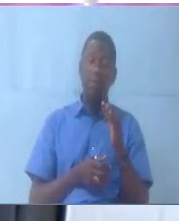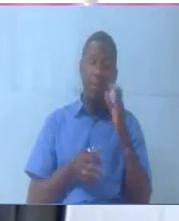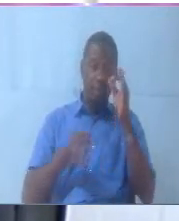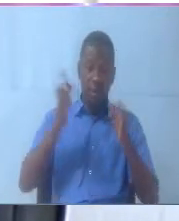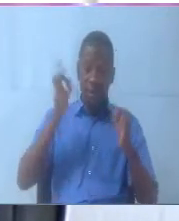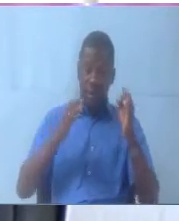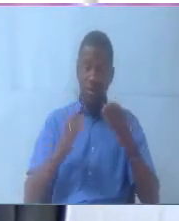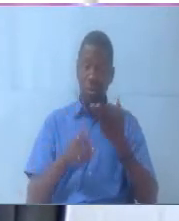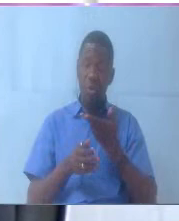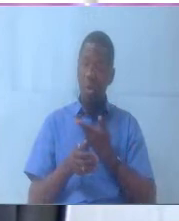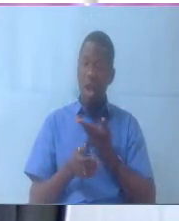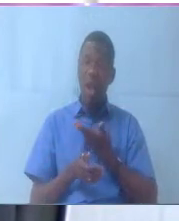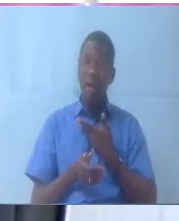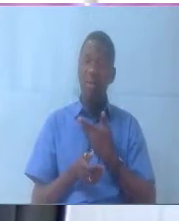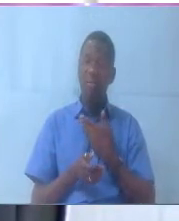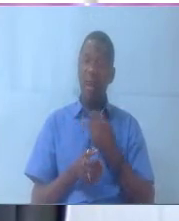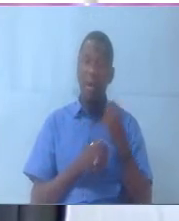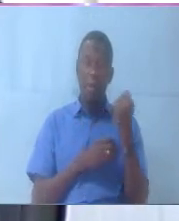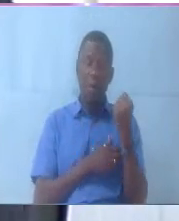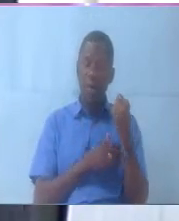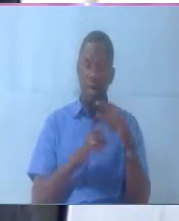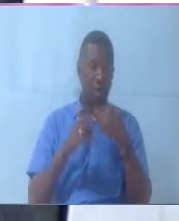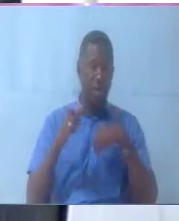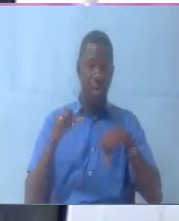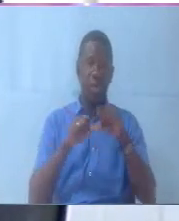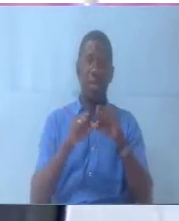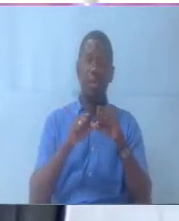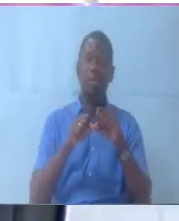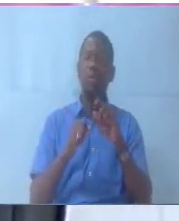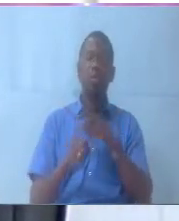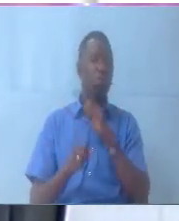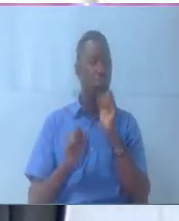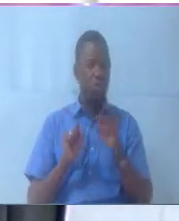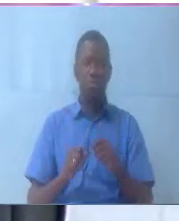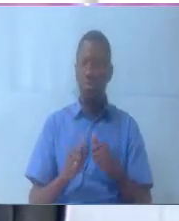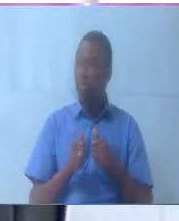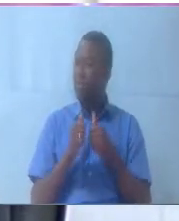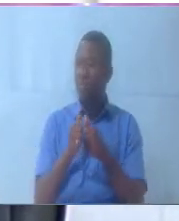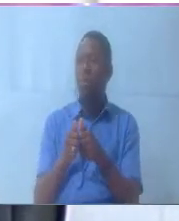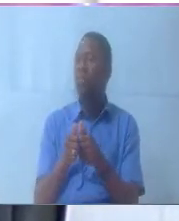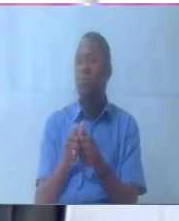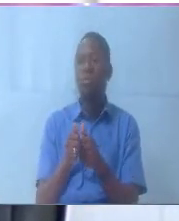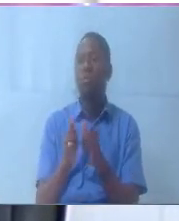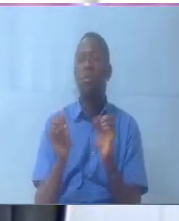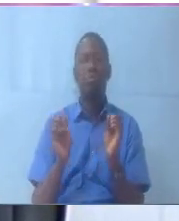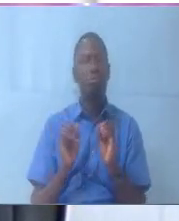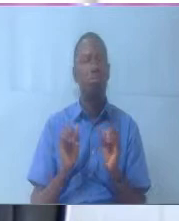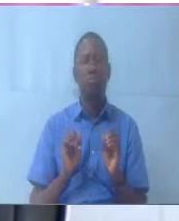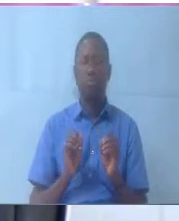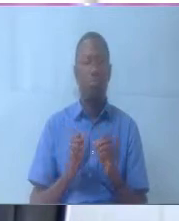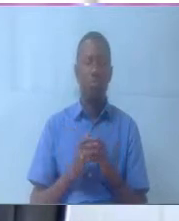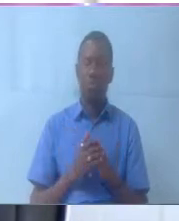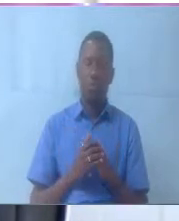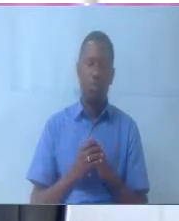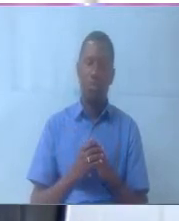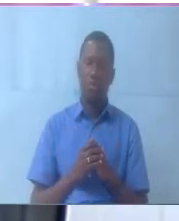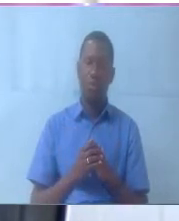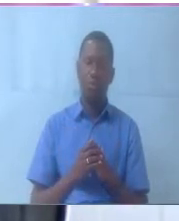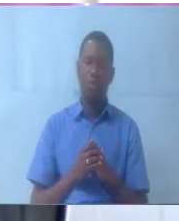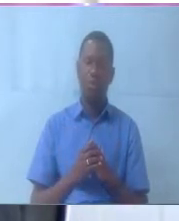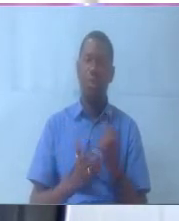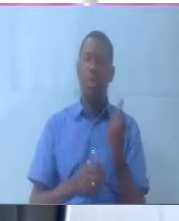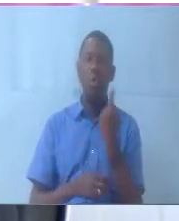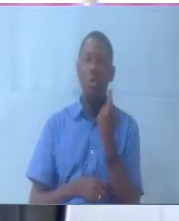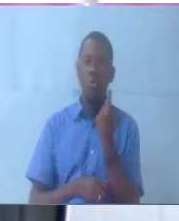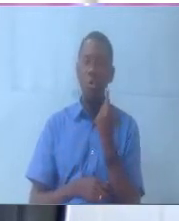matter, kuto you cannot take any steps in that matter. ite simfa wo simfa ta no la wo ko kono The only course of